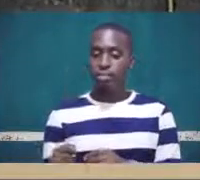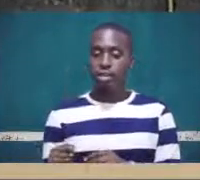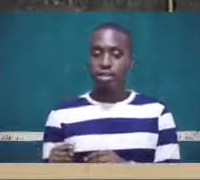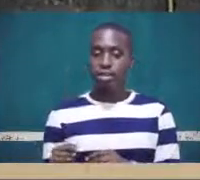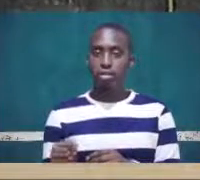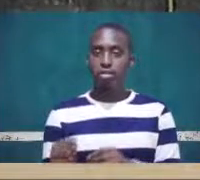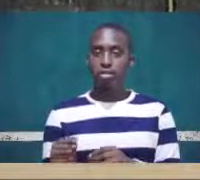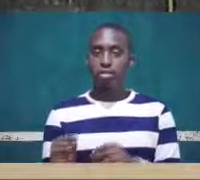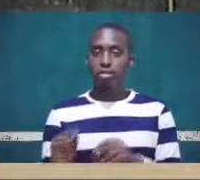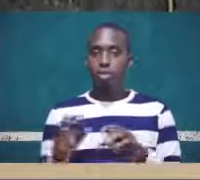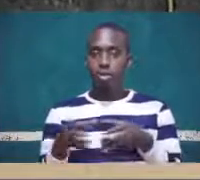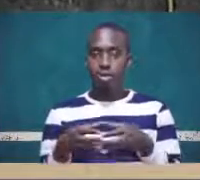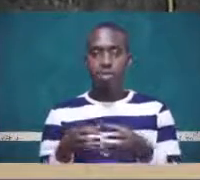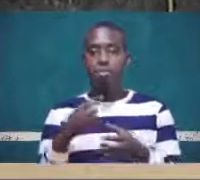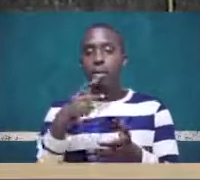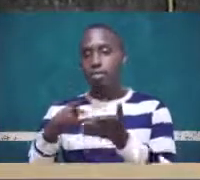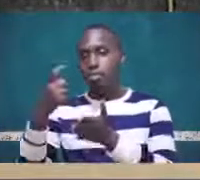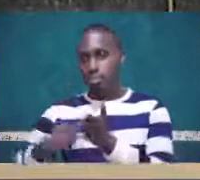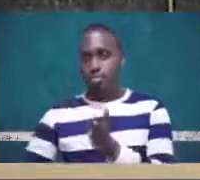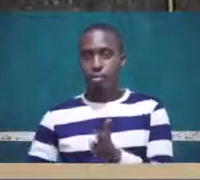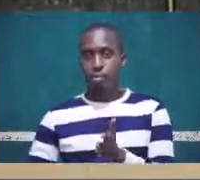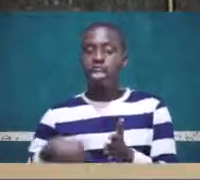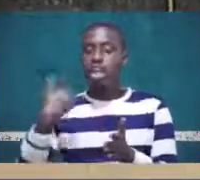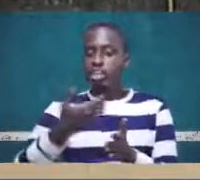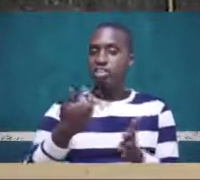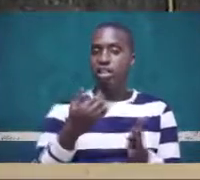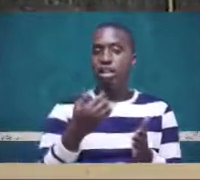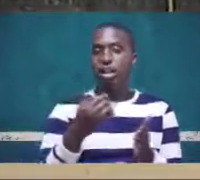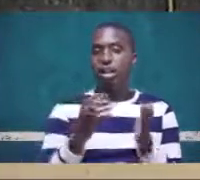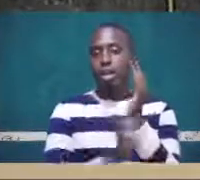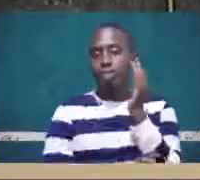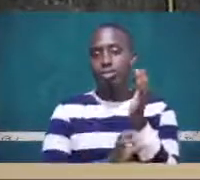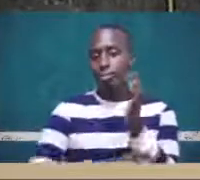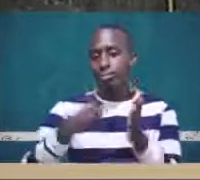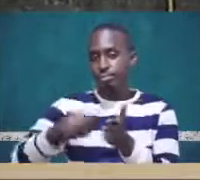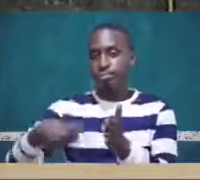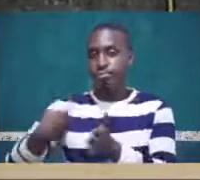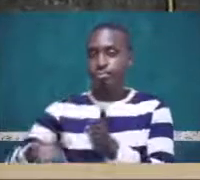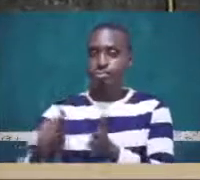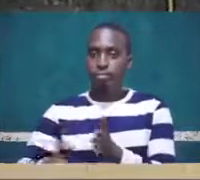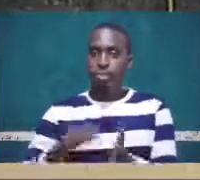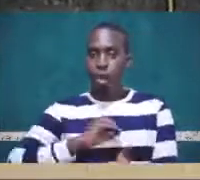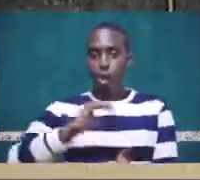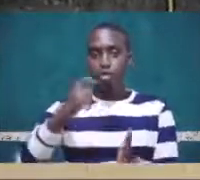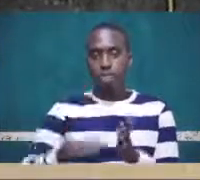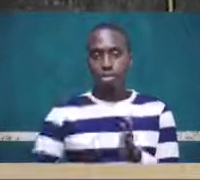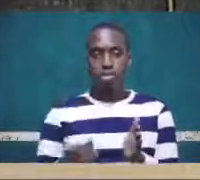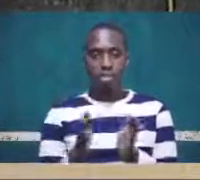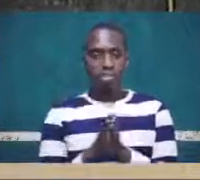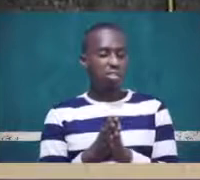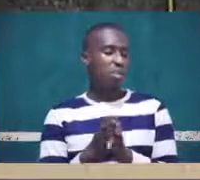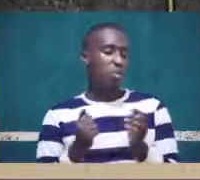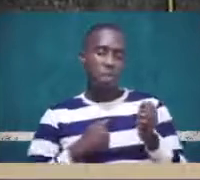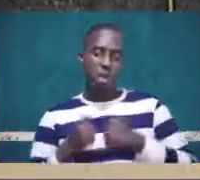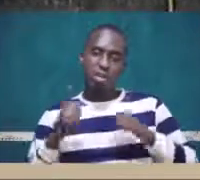those goods. Now, on free trade area, each country will charge its own tax on commodities from non-member countries. Now, Rwanda may